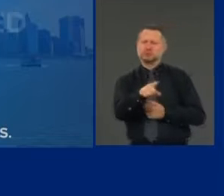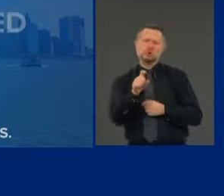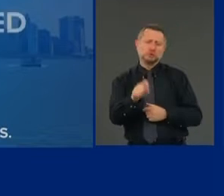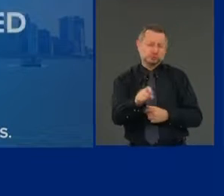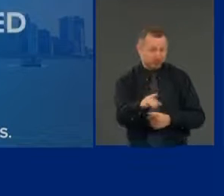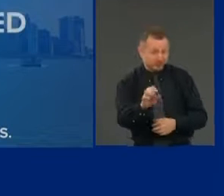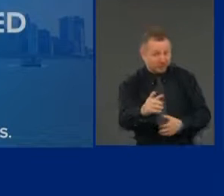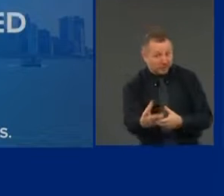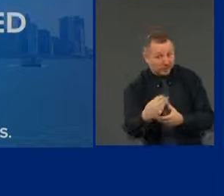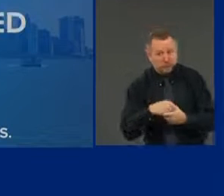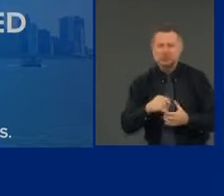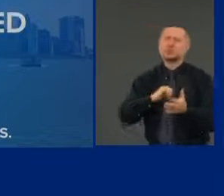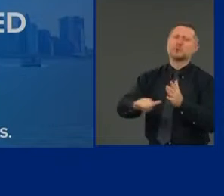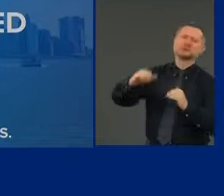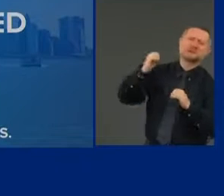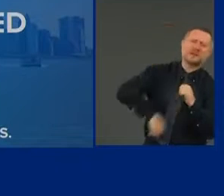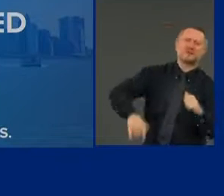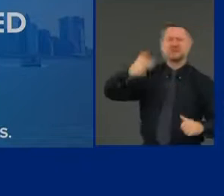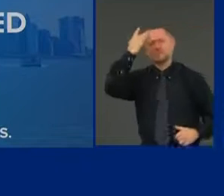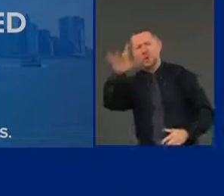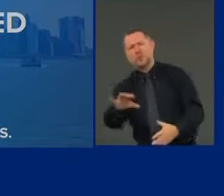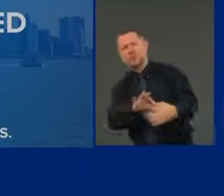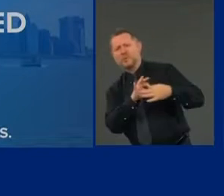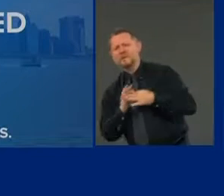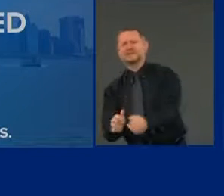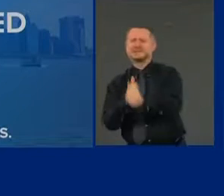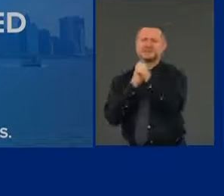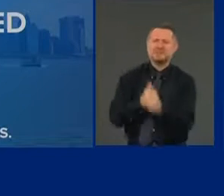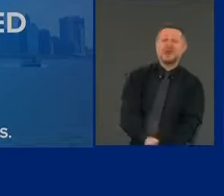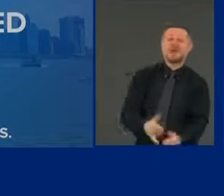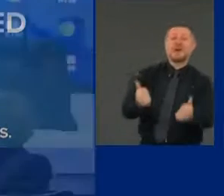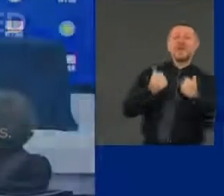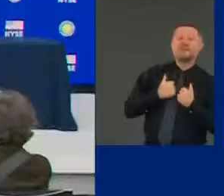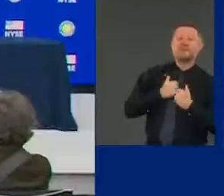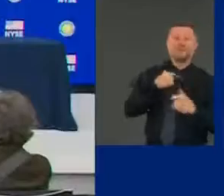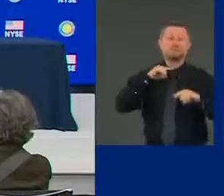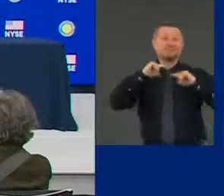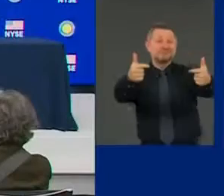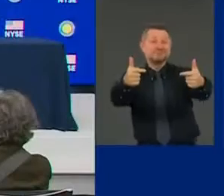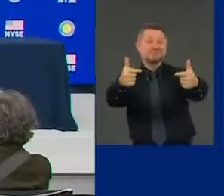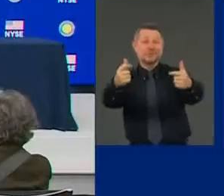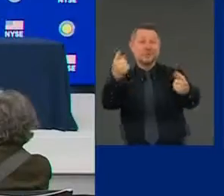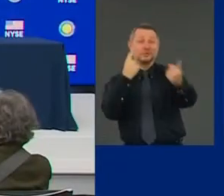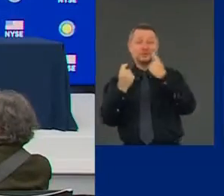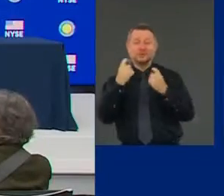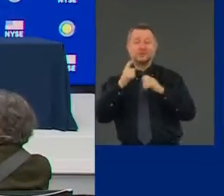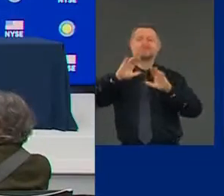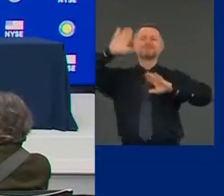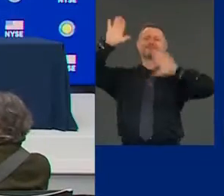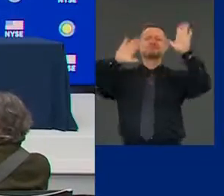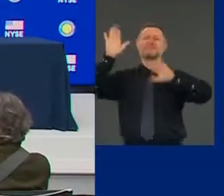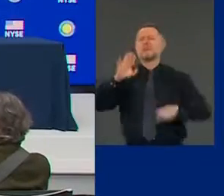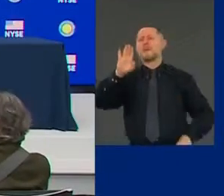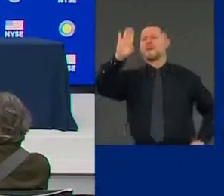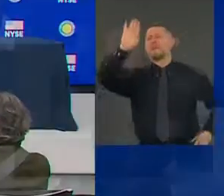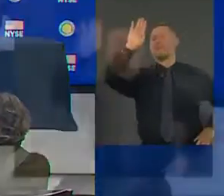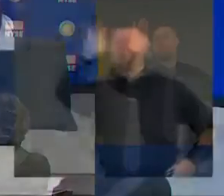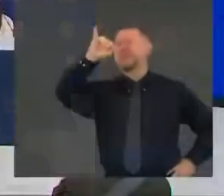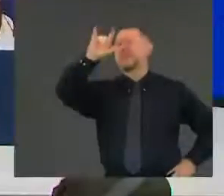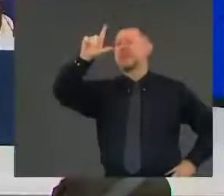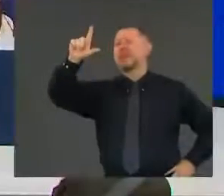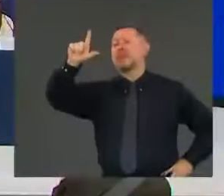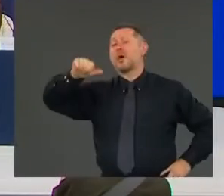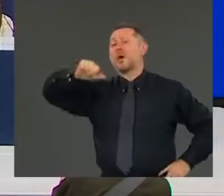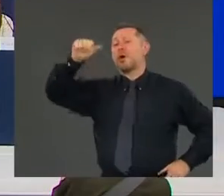tough, smart, united, disciplined, and loving. Questions? Governor, on the bill in Albany that would authorize the city of New York to